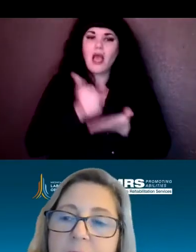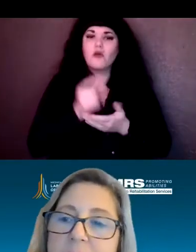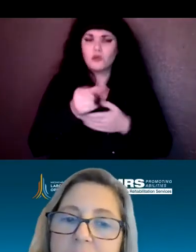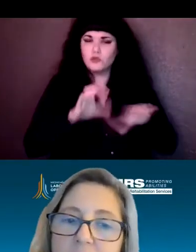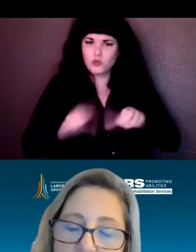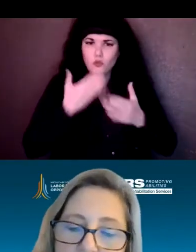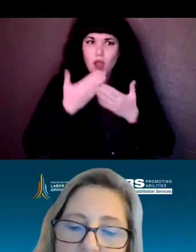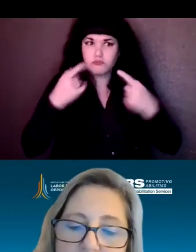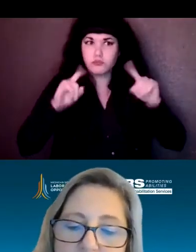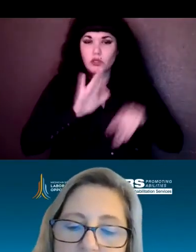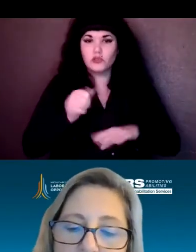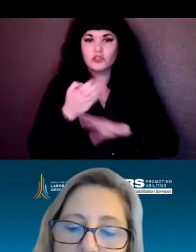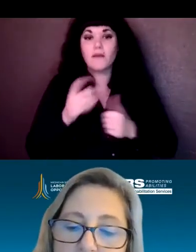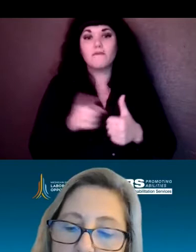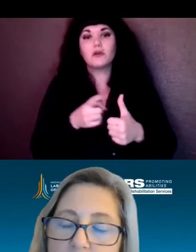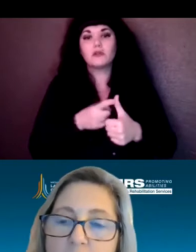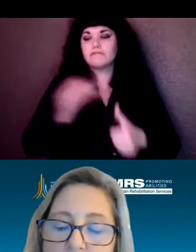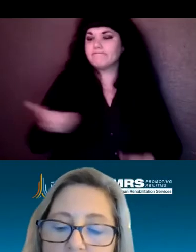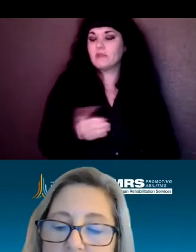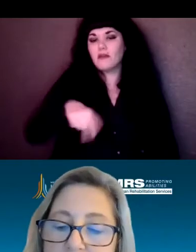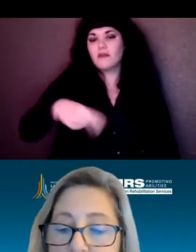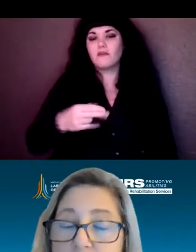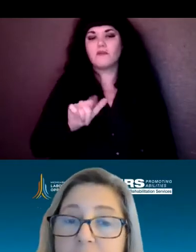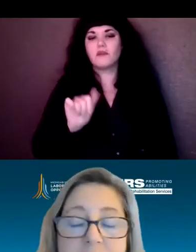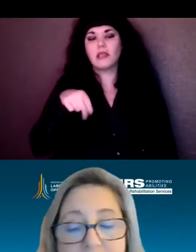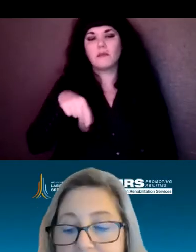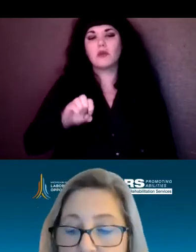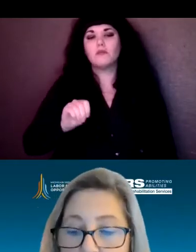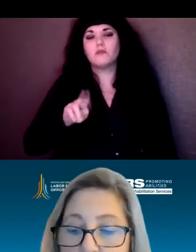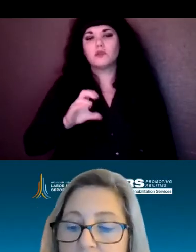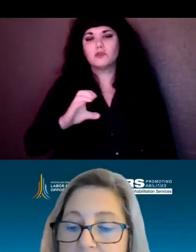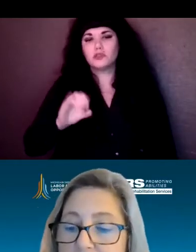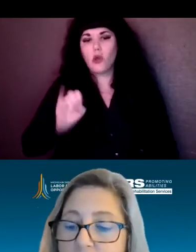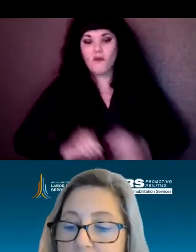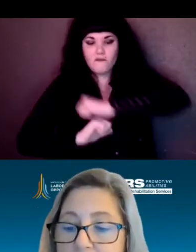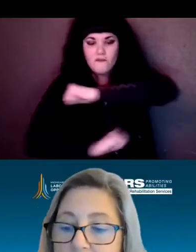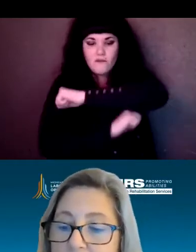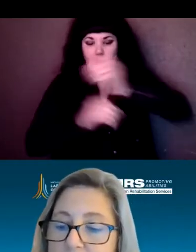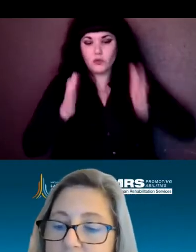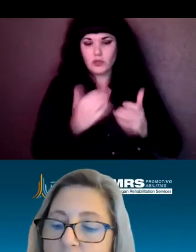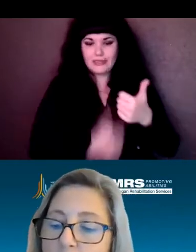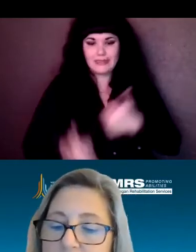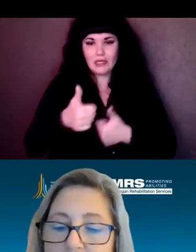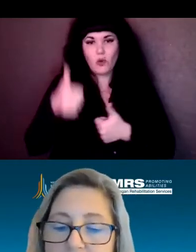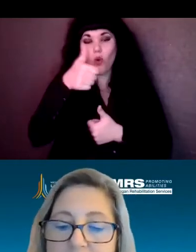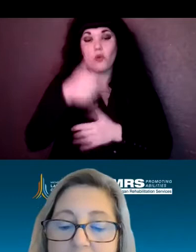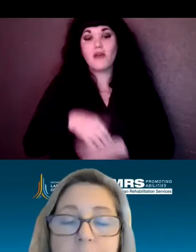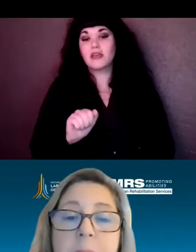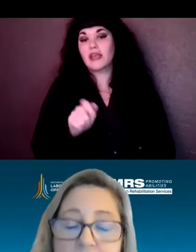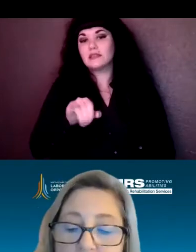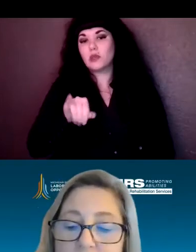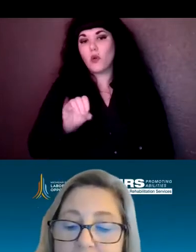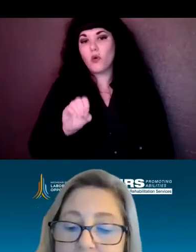first, I'd like to introduce Philip Muccio, who is the founder and CEO of AxioBionics, one of today's